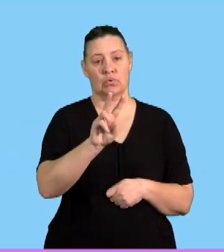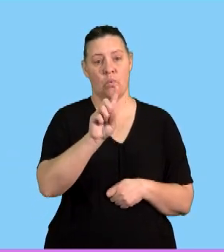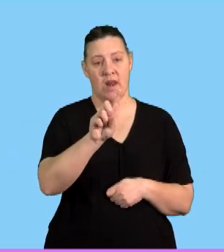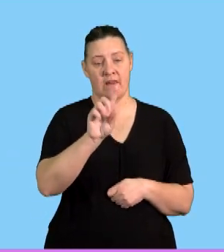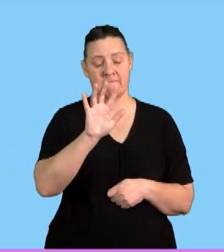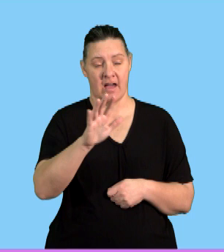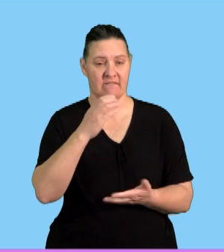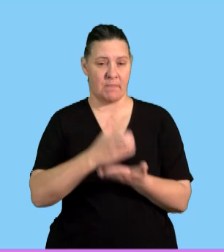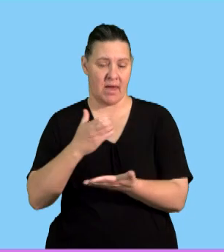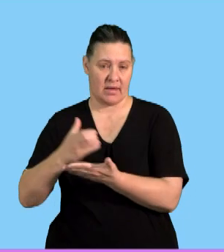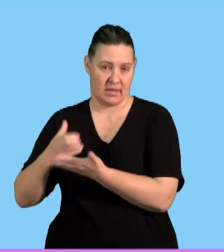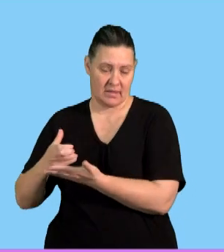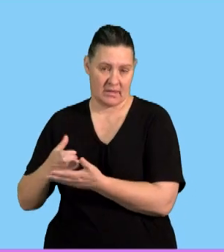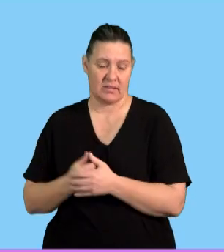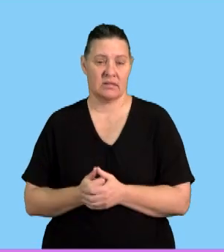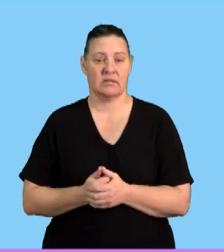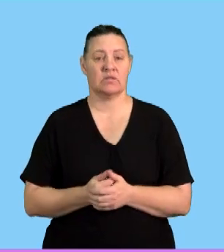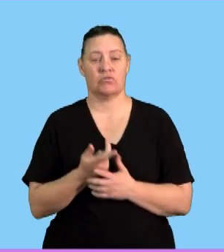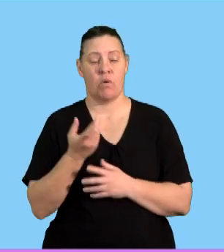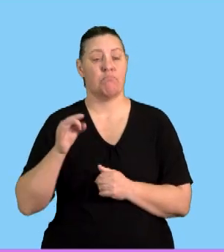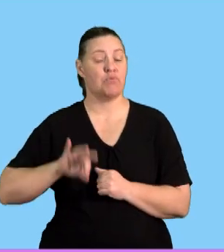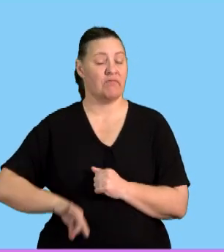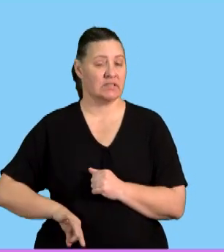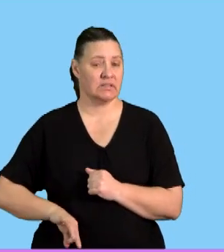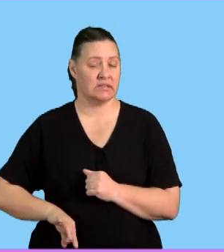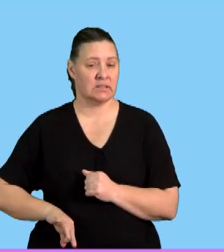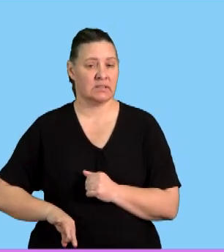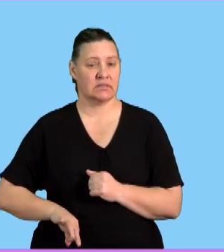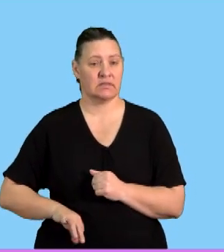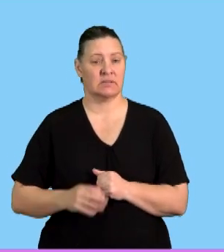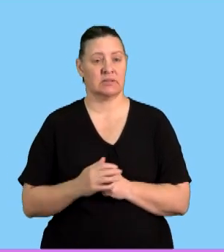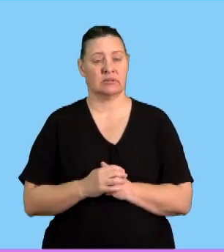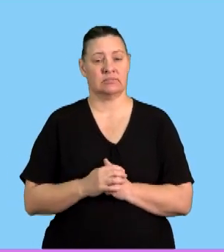215 mugs. So remember, profit